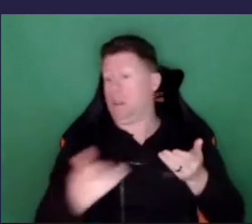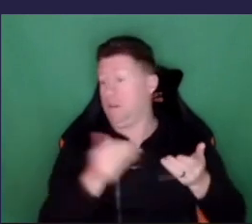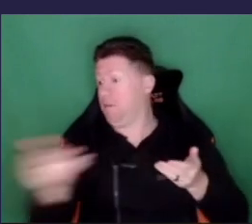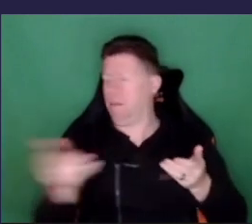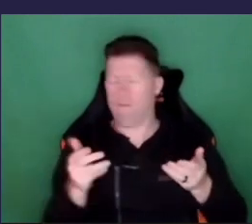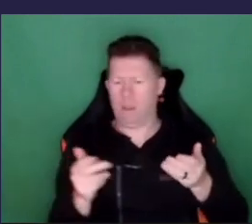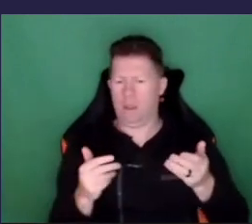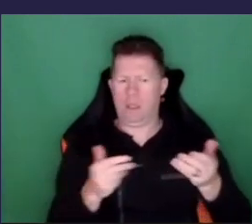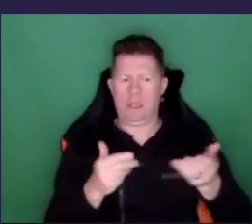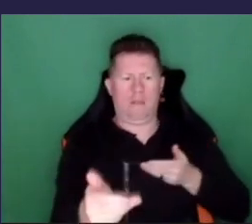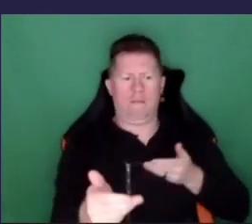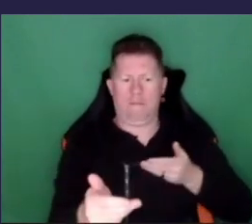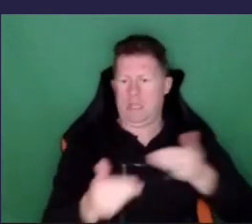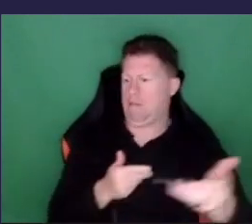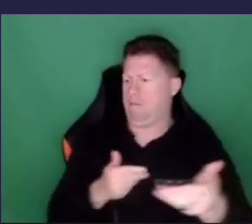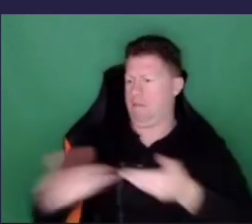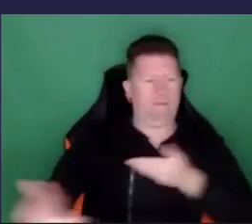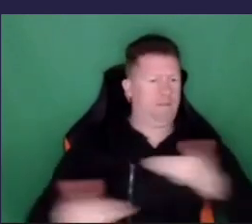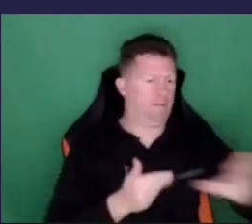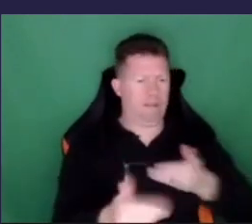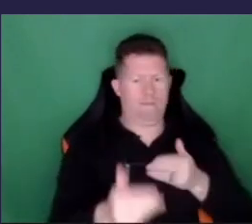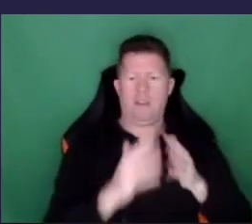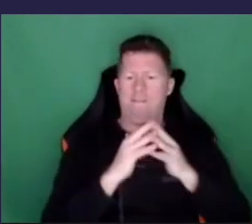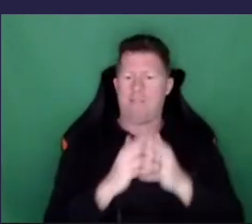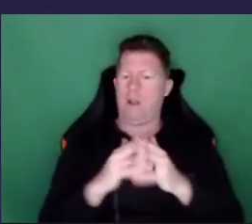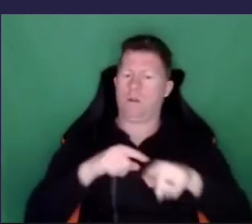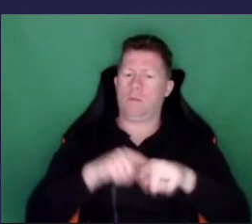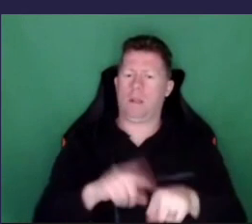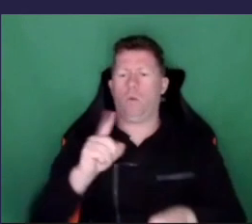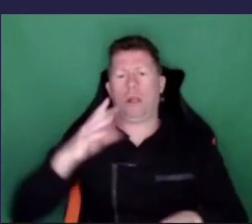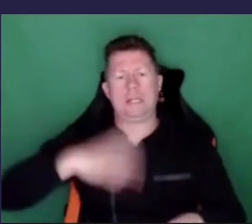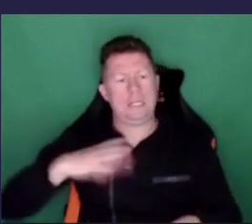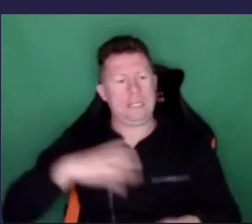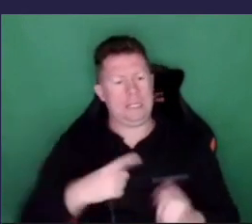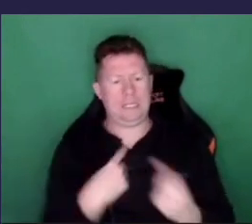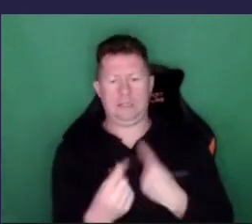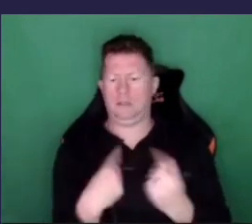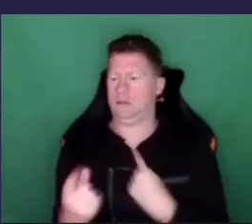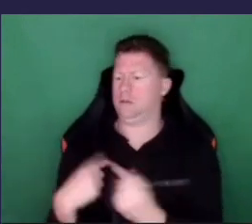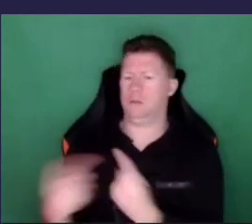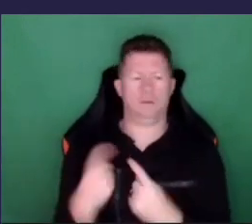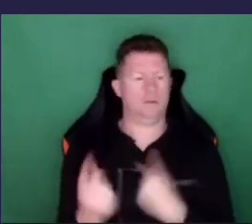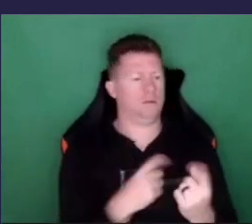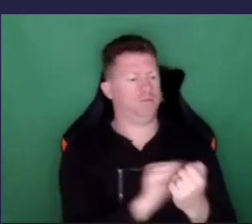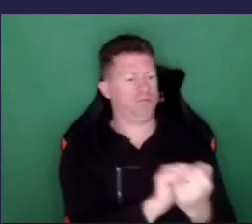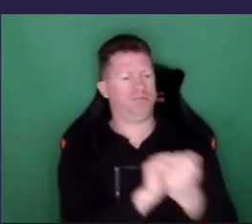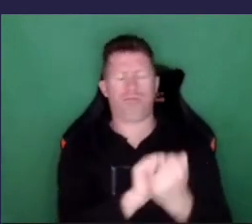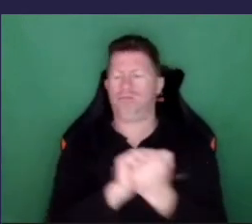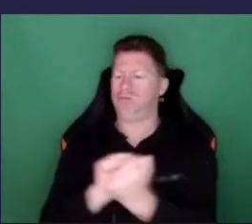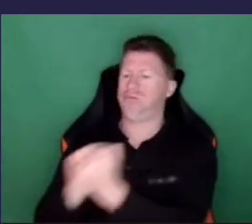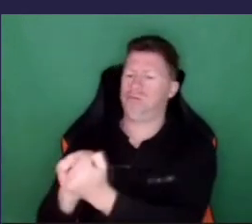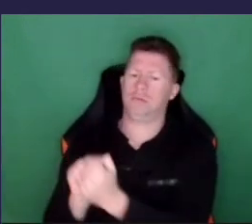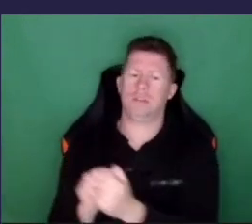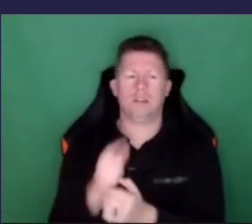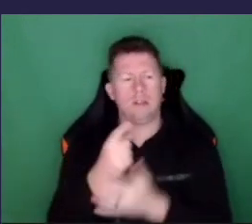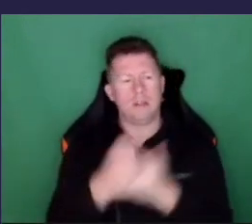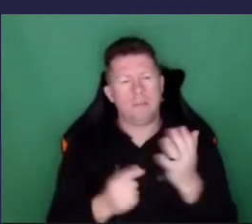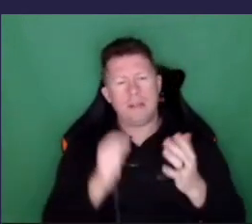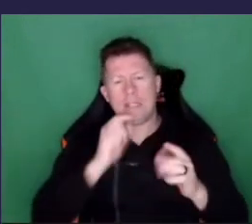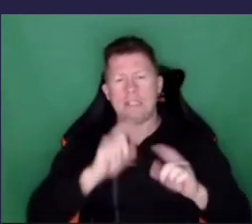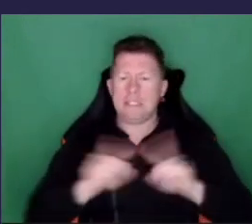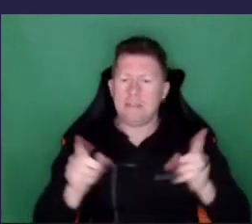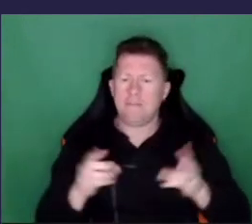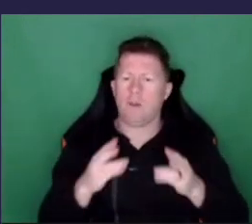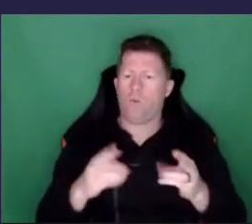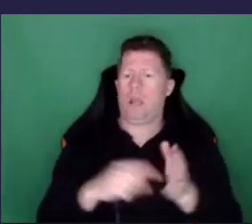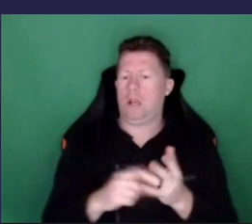them, and I hope what I give them, they value from me. And that mutuality. And so it's just a bit of a different way to think about